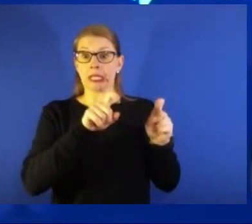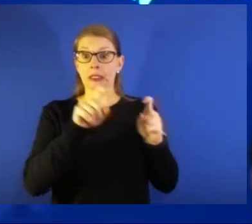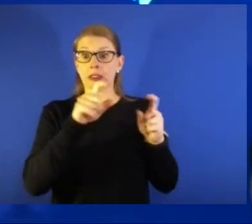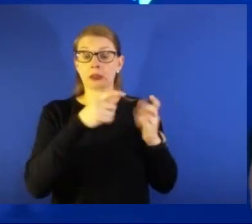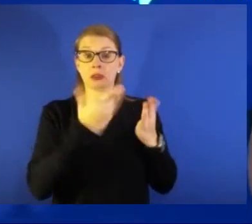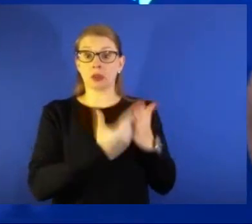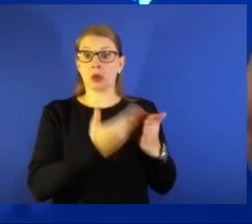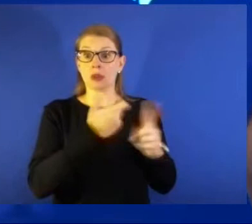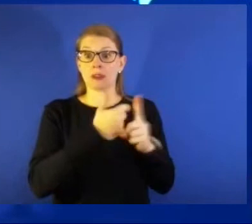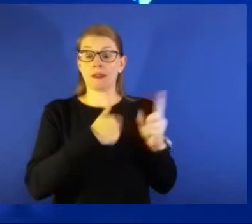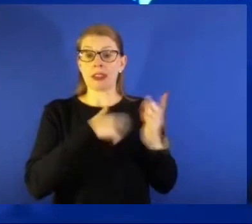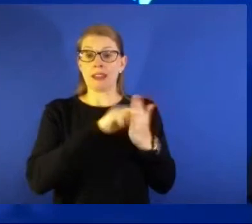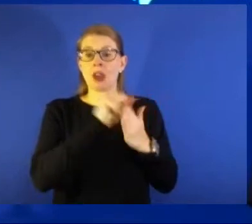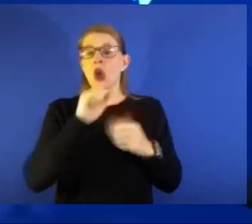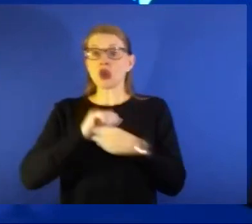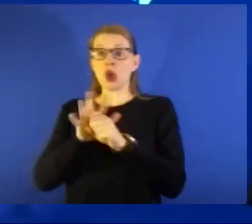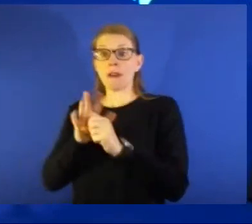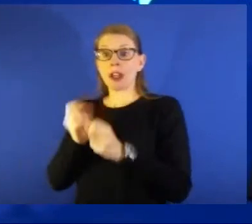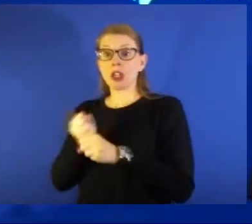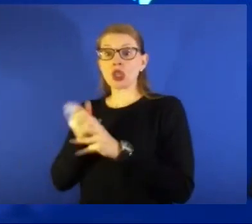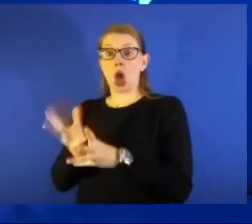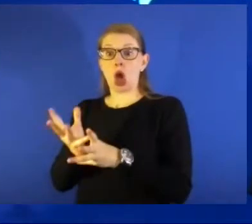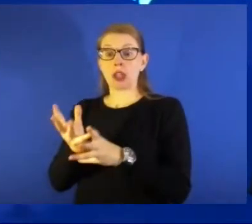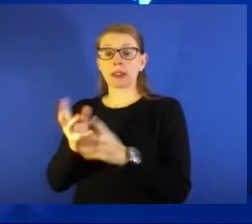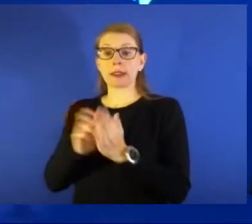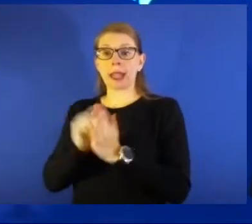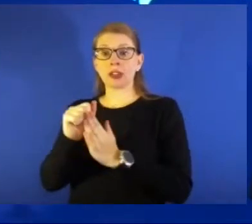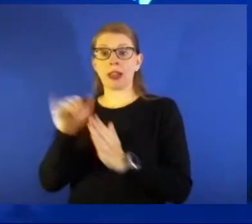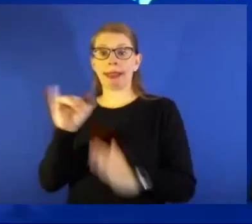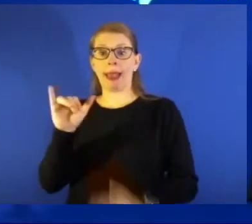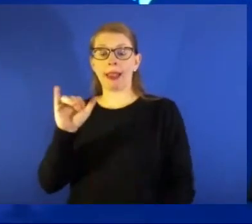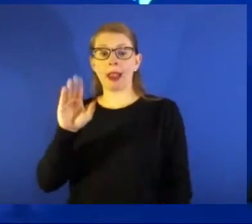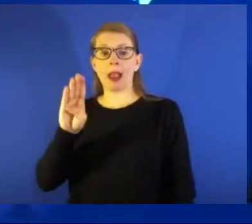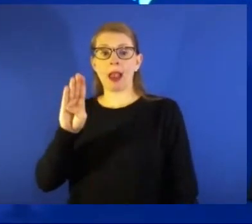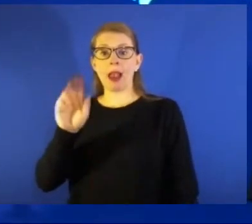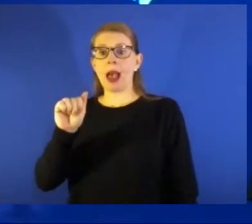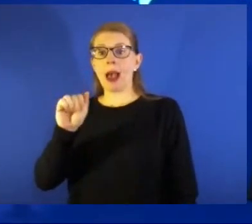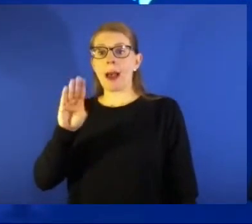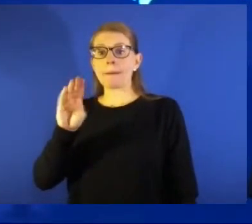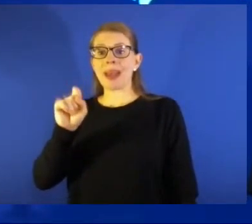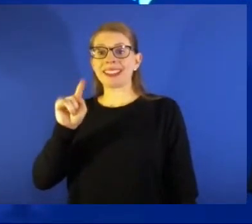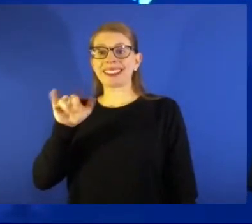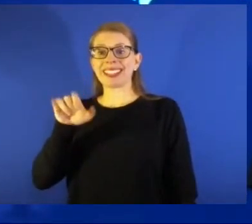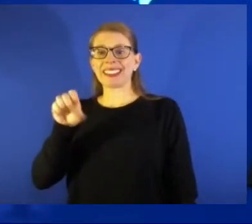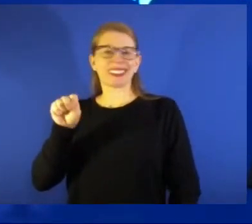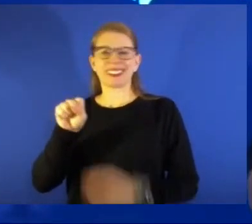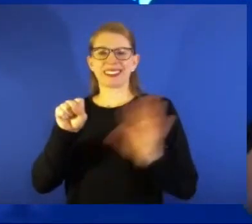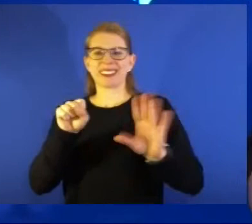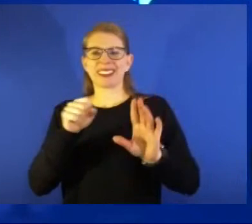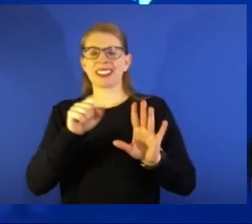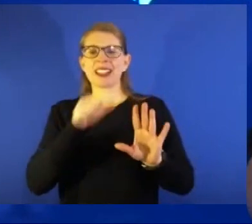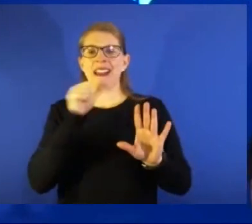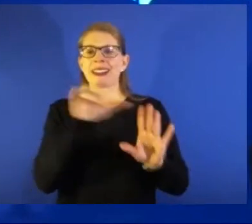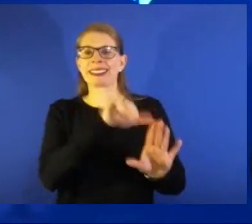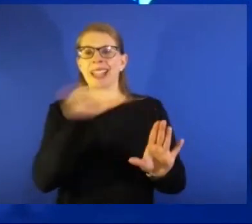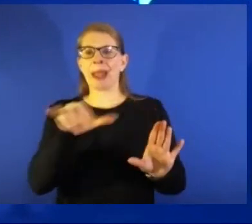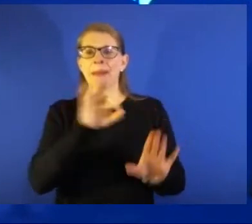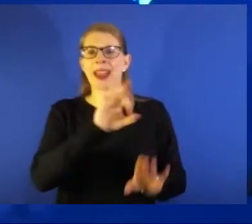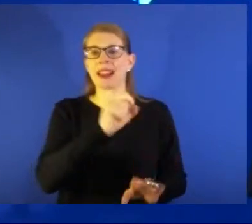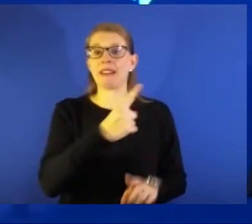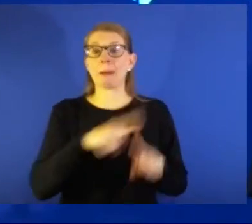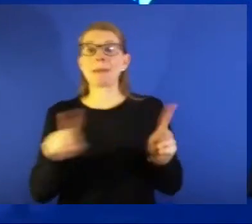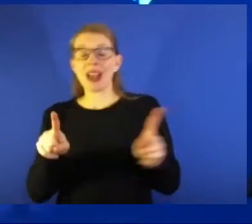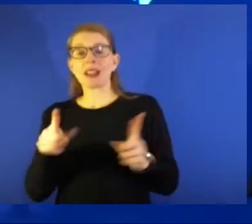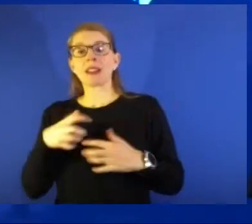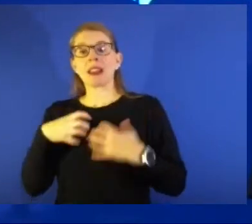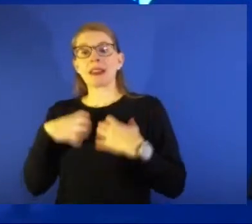you to cancer like that asbestos exposure and whatnot from the debris of 9/11, but this is something that we are going to deal